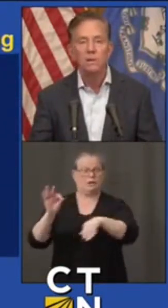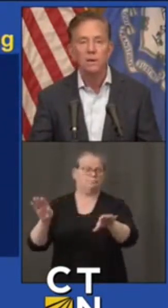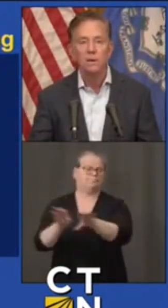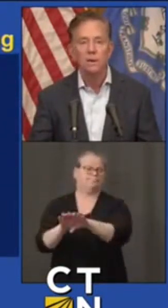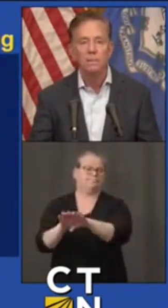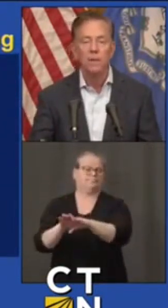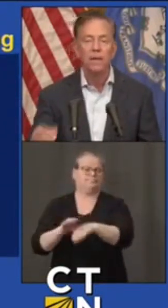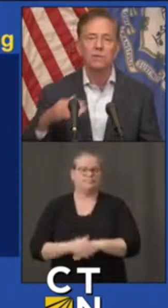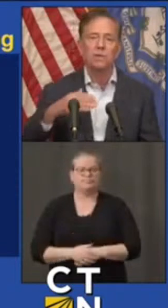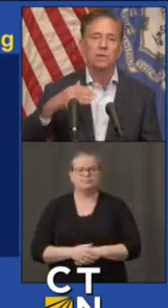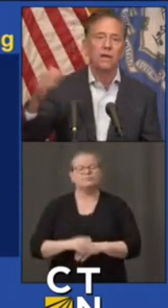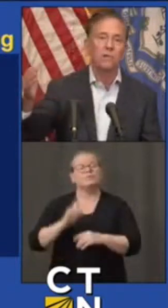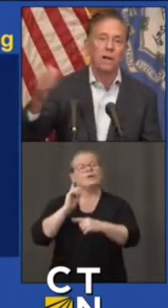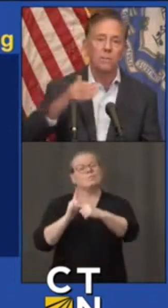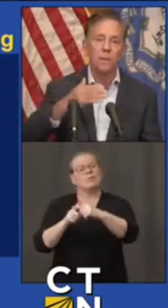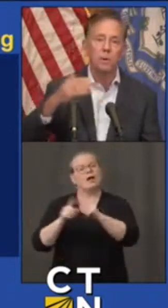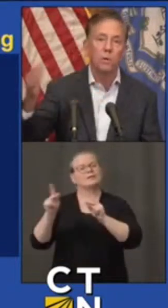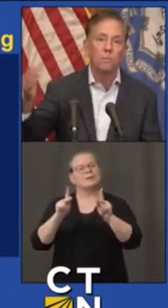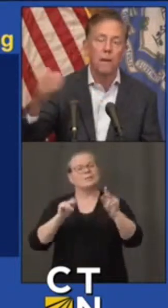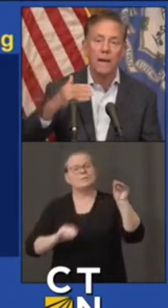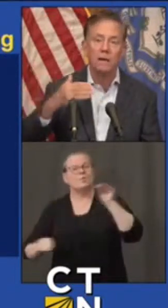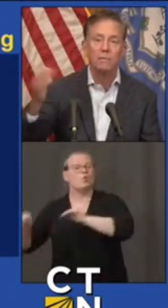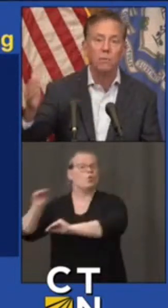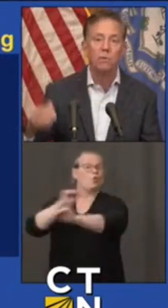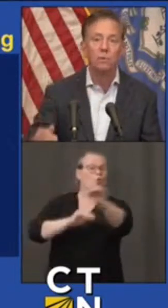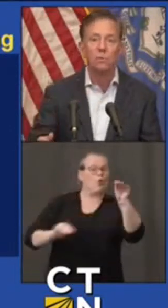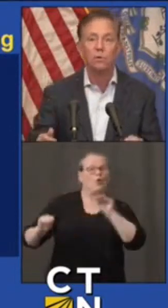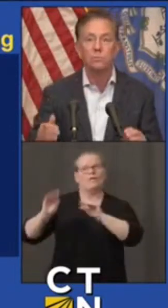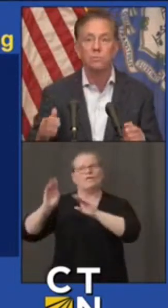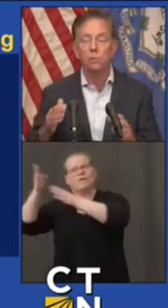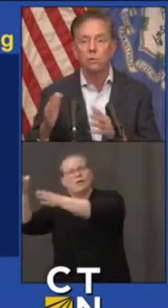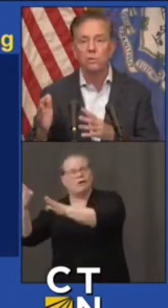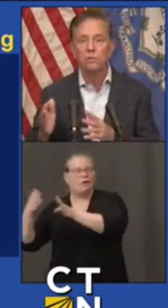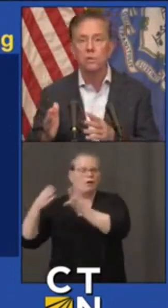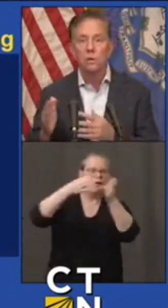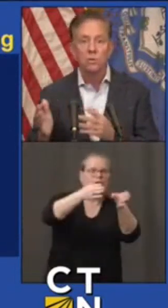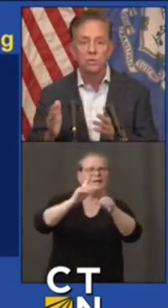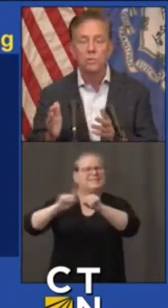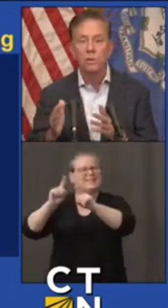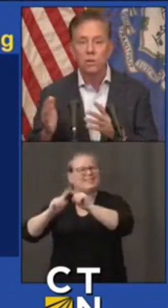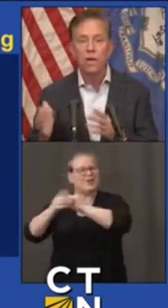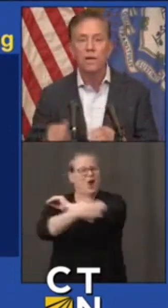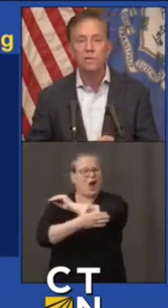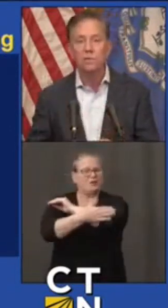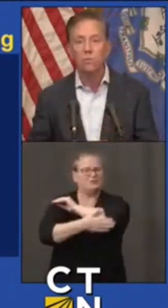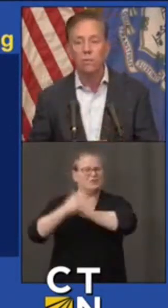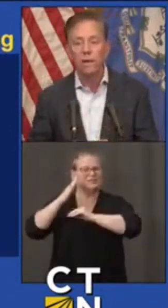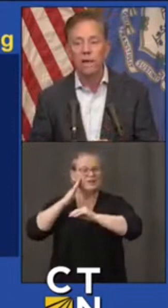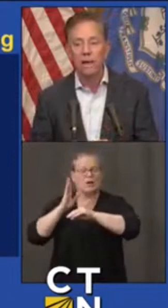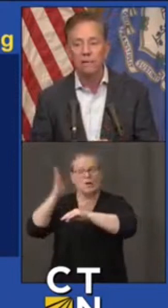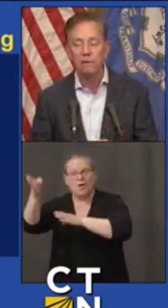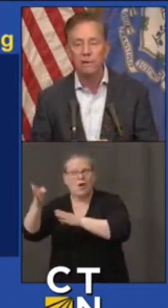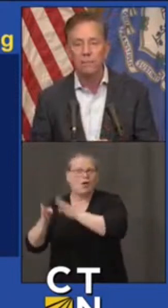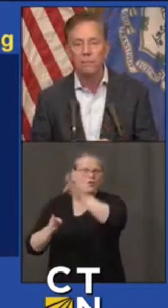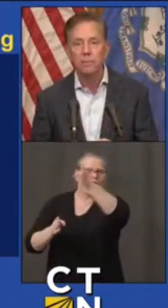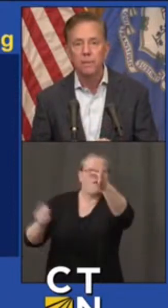they're hesitant to have a lot of people going back and forth across borders with similar guidance to what we